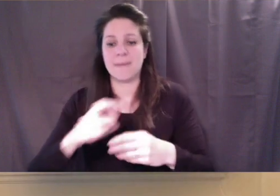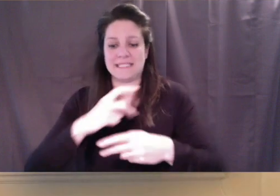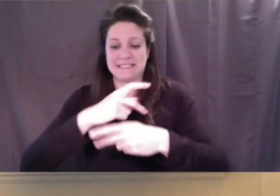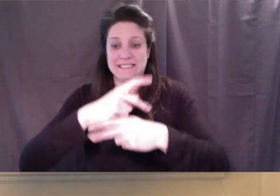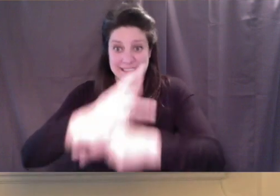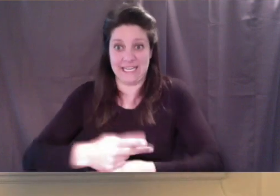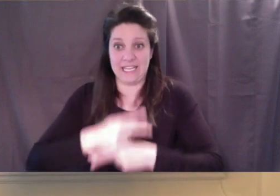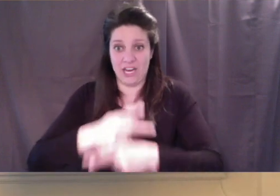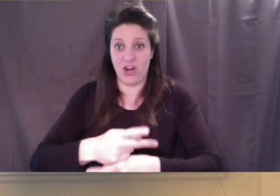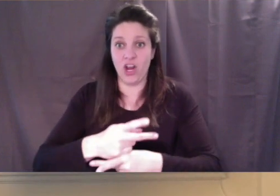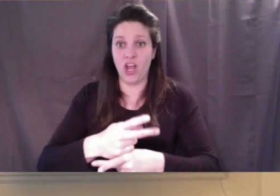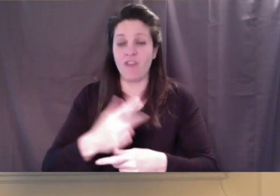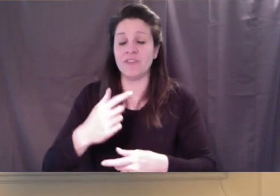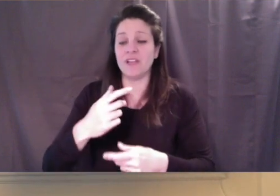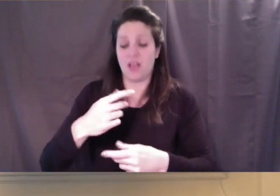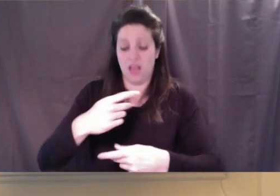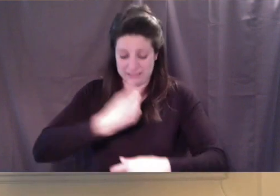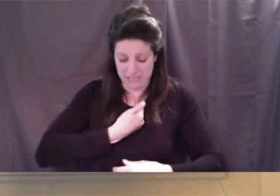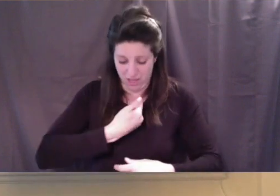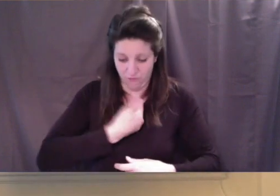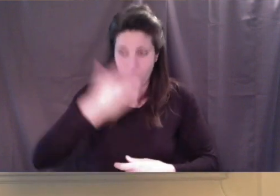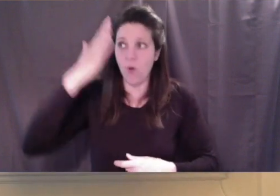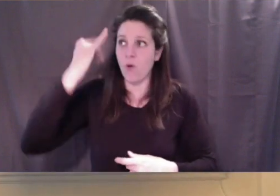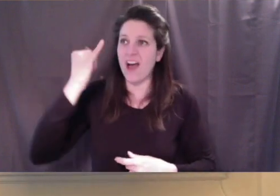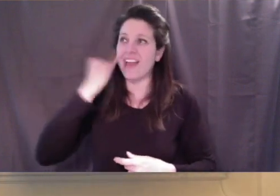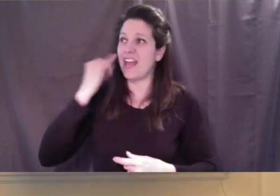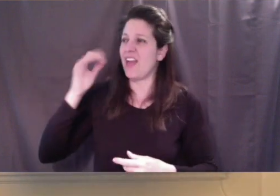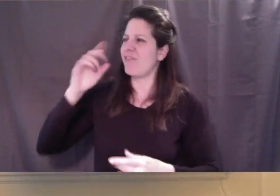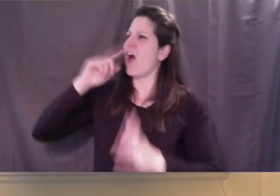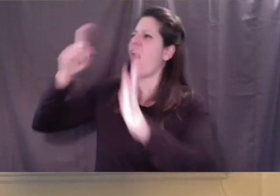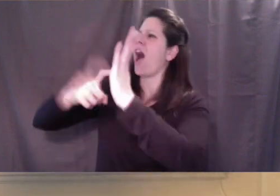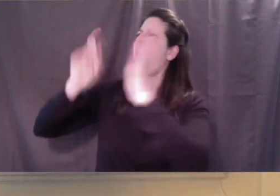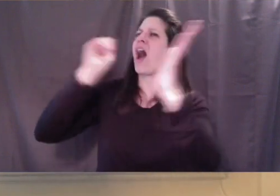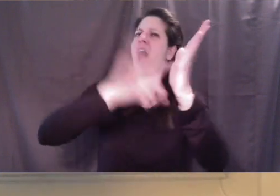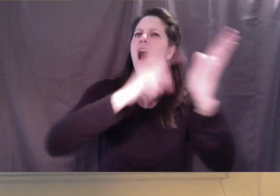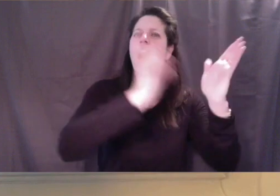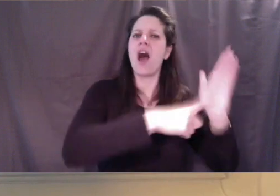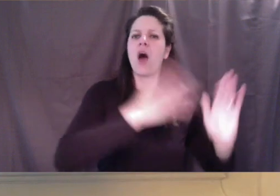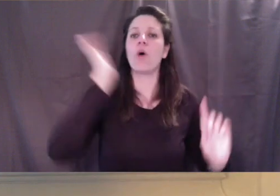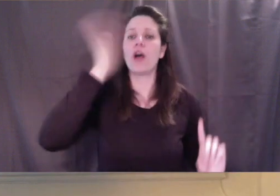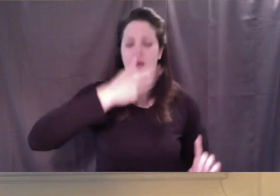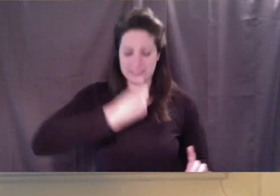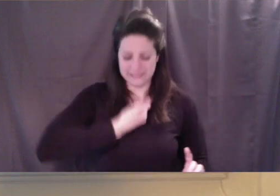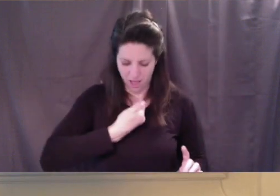care lest our outward focus obscures our inner introspection.